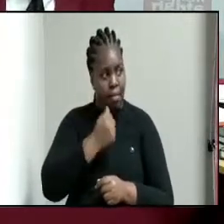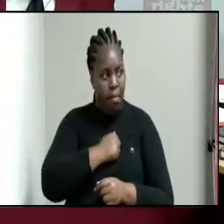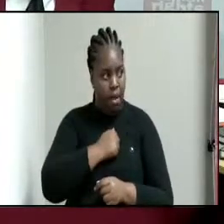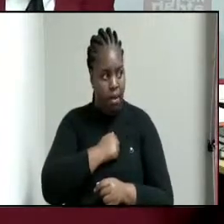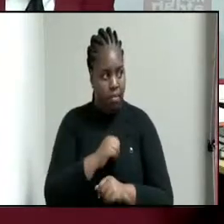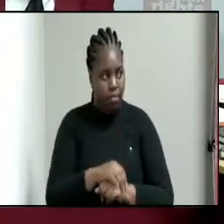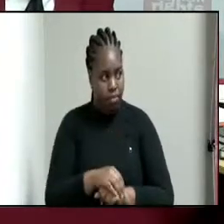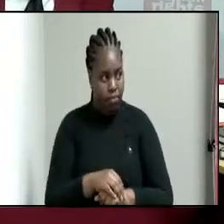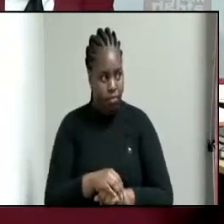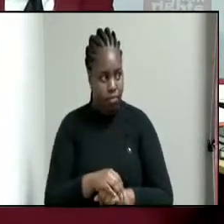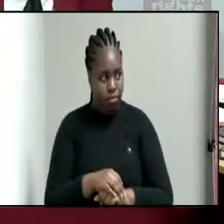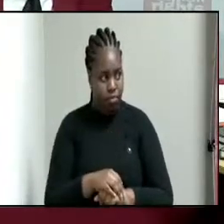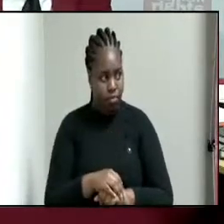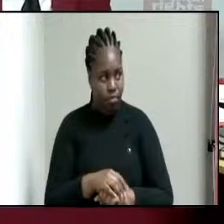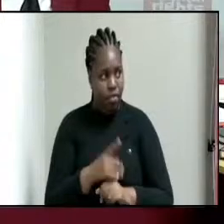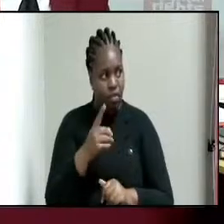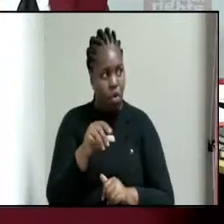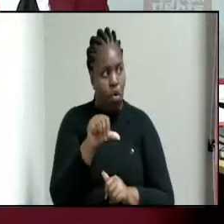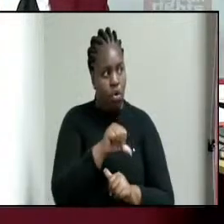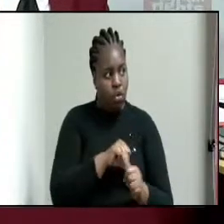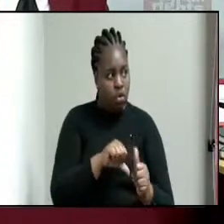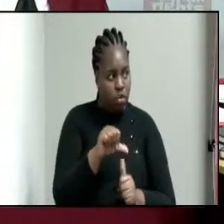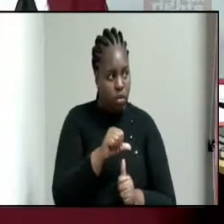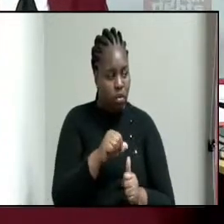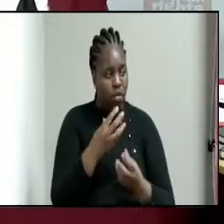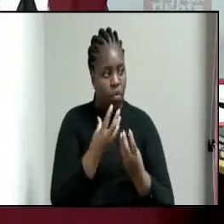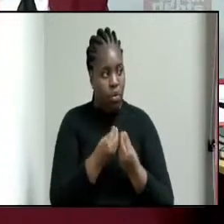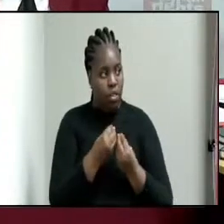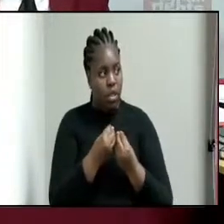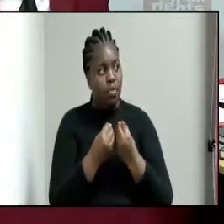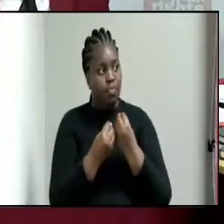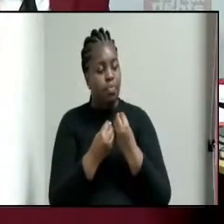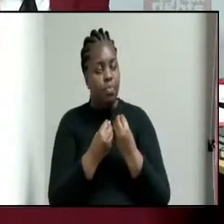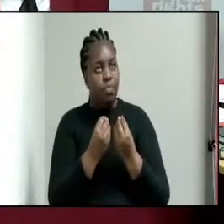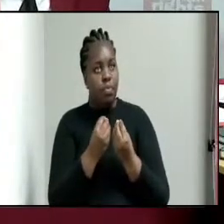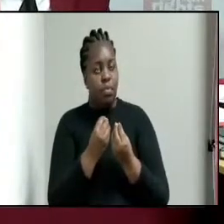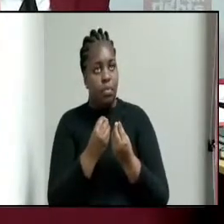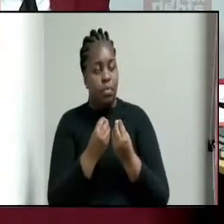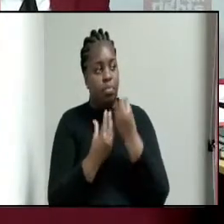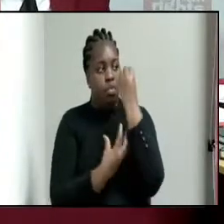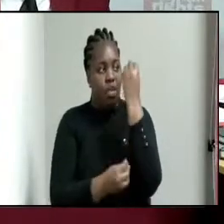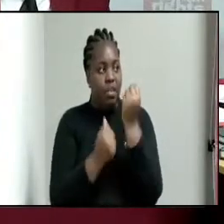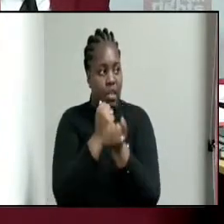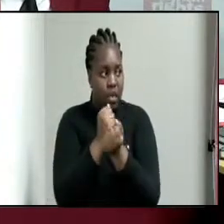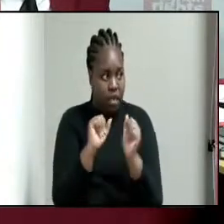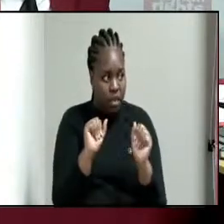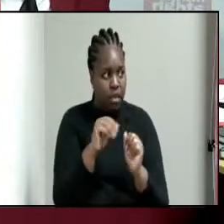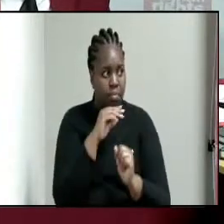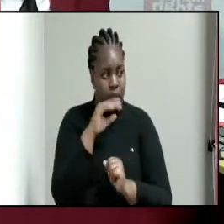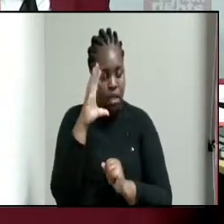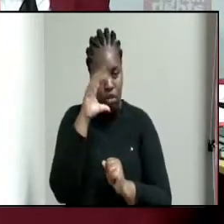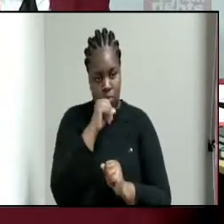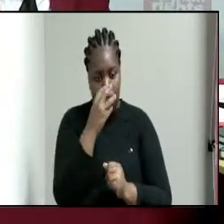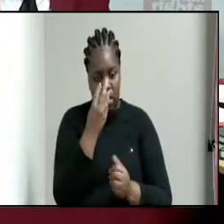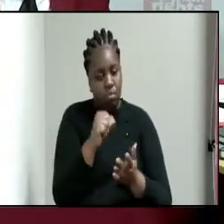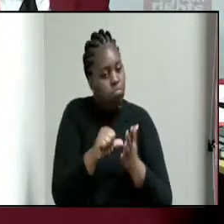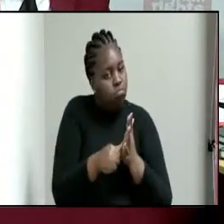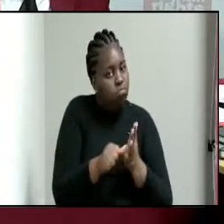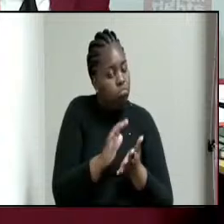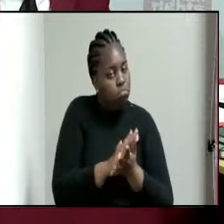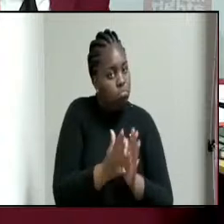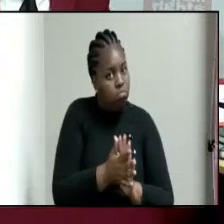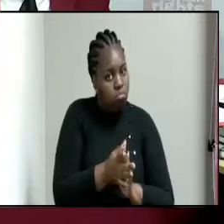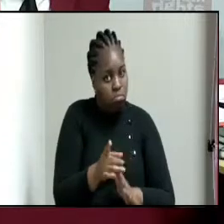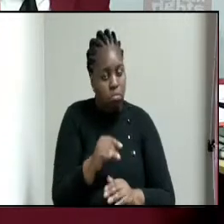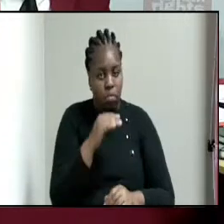is that in terms of the social assistance and the relief and the poverty relief efforts by government, one would then assume that the child support grant is